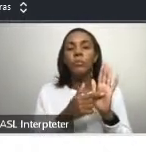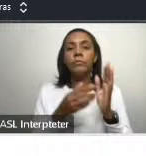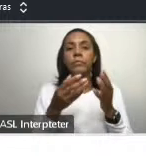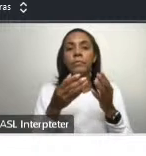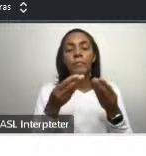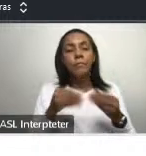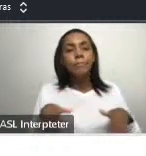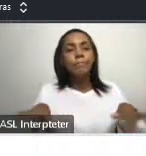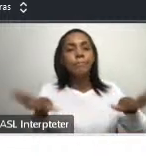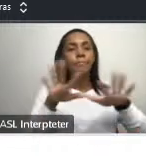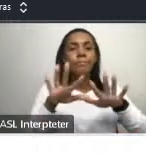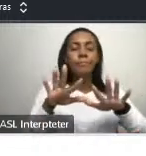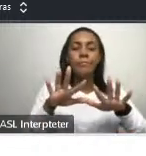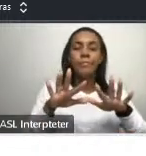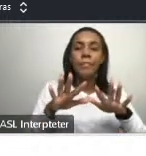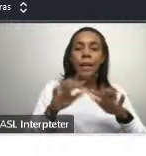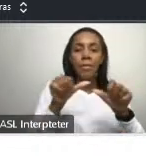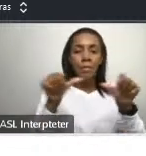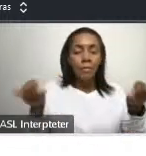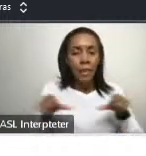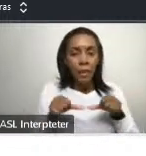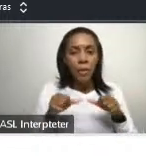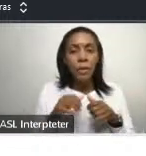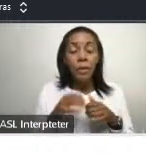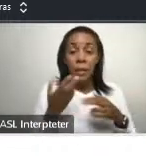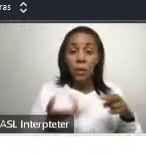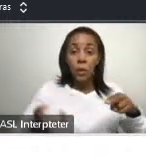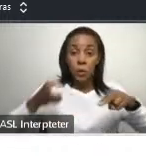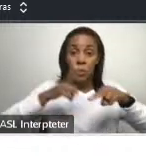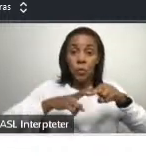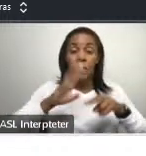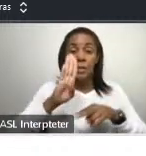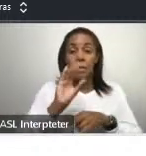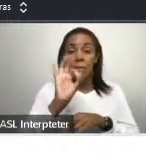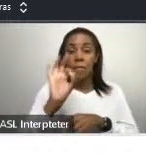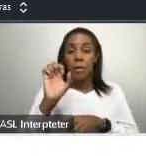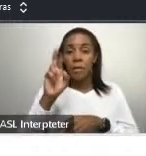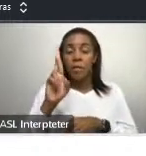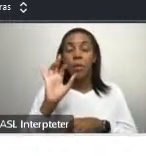area. They have increased the buffers in that area